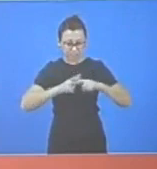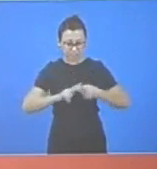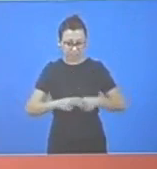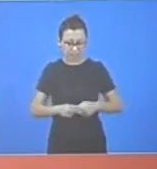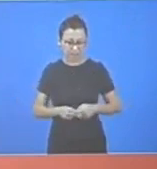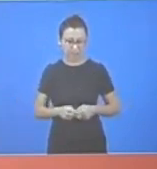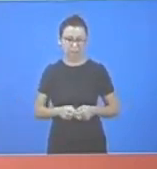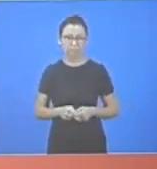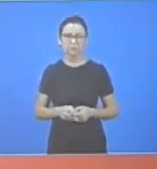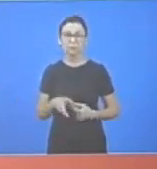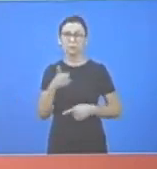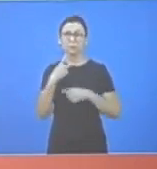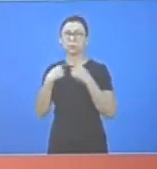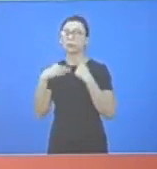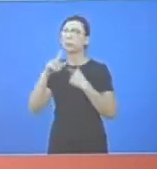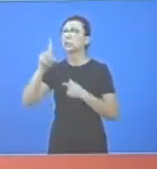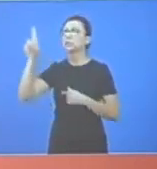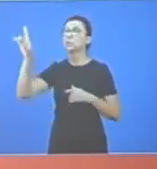man,